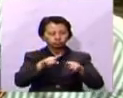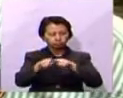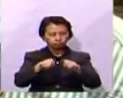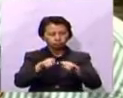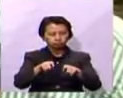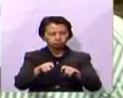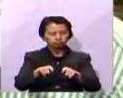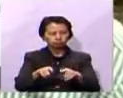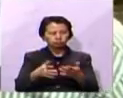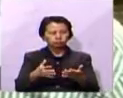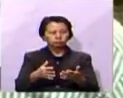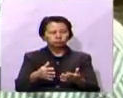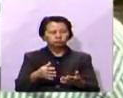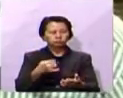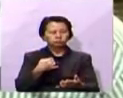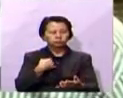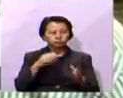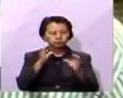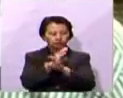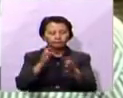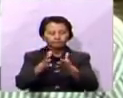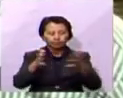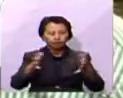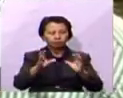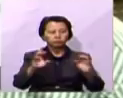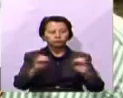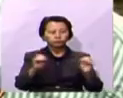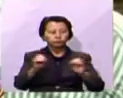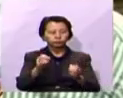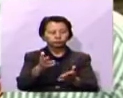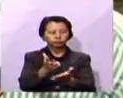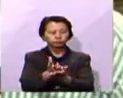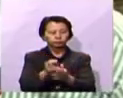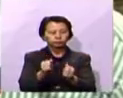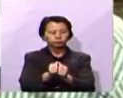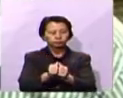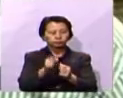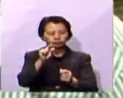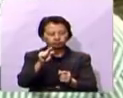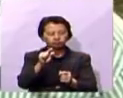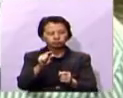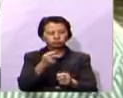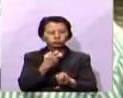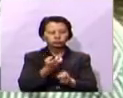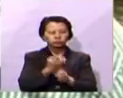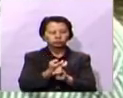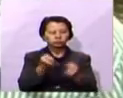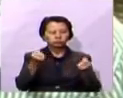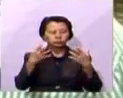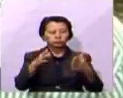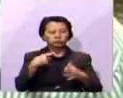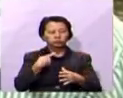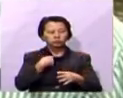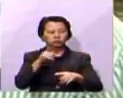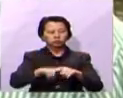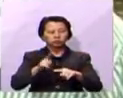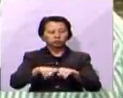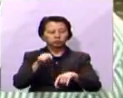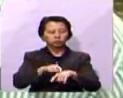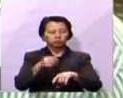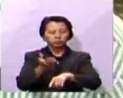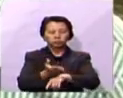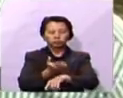car is, I think, one of the most important ways to cover the race and provides a lot of information. It gives you the bib numbers for who's won sprints, who's won